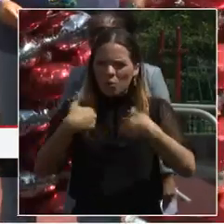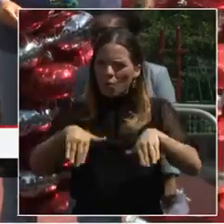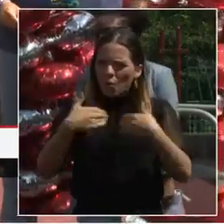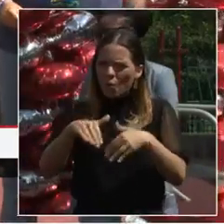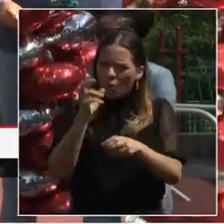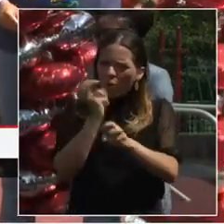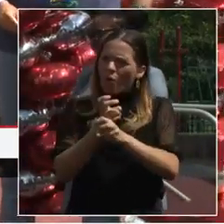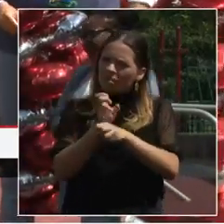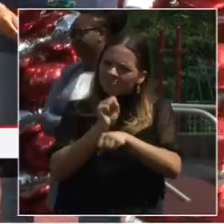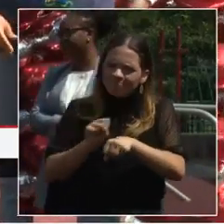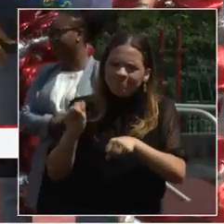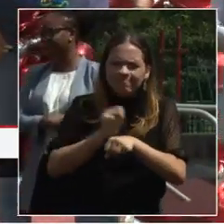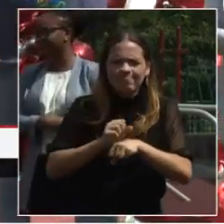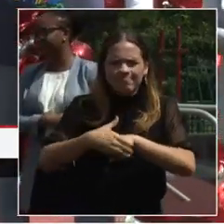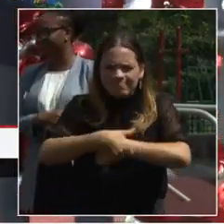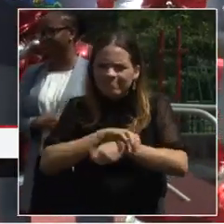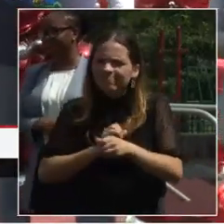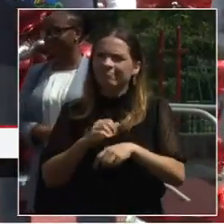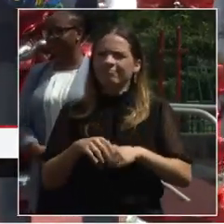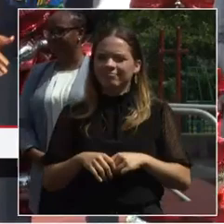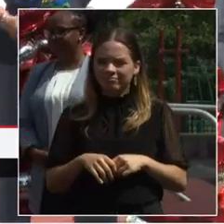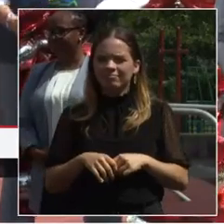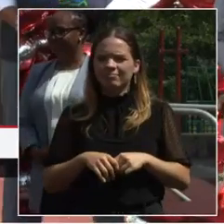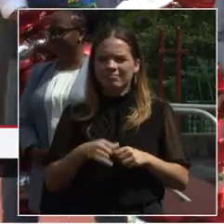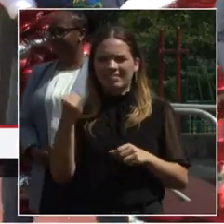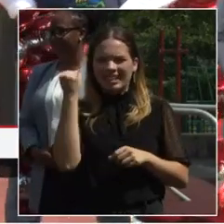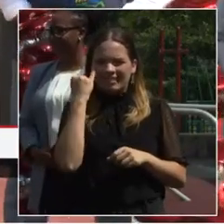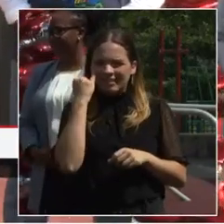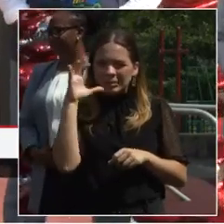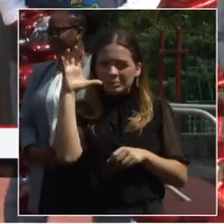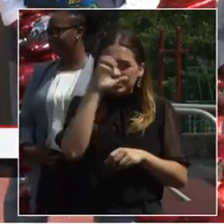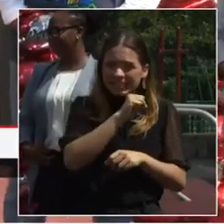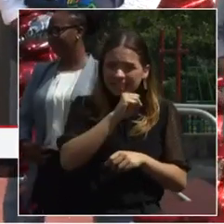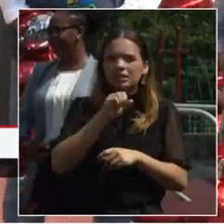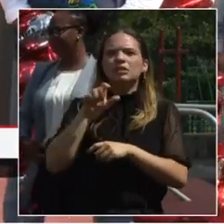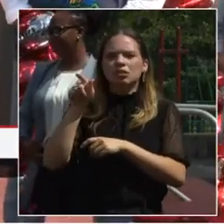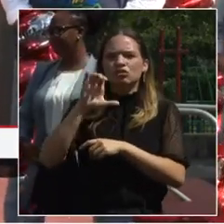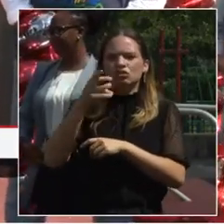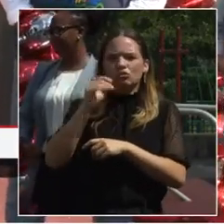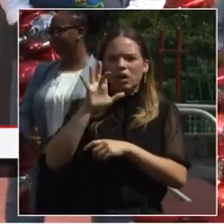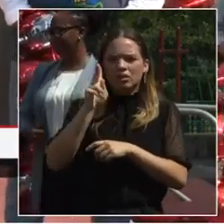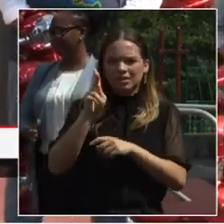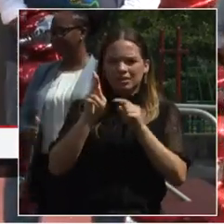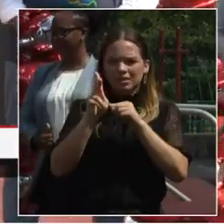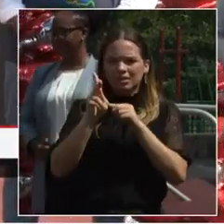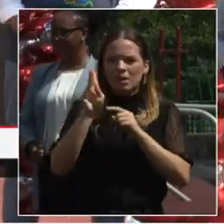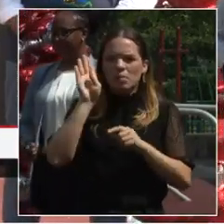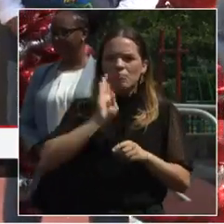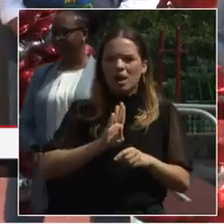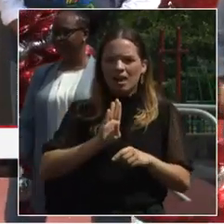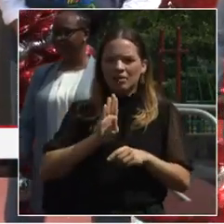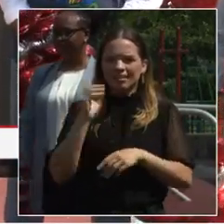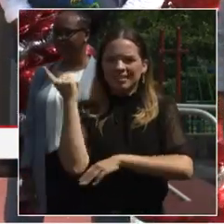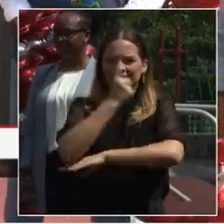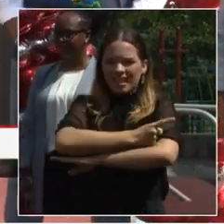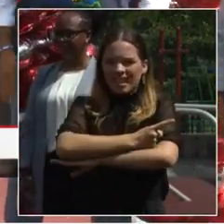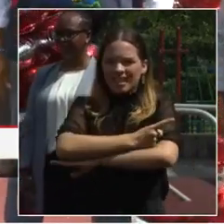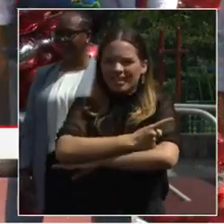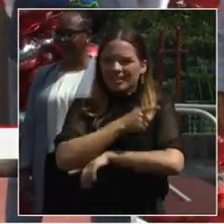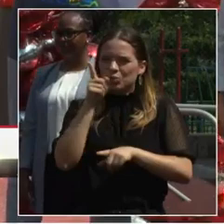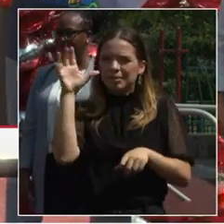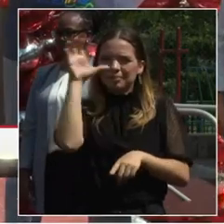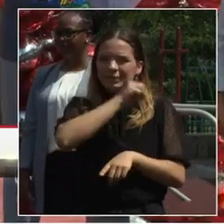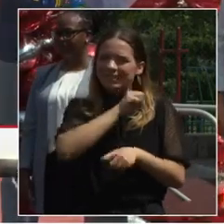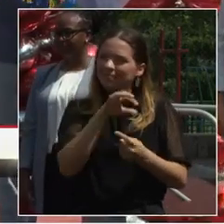you. If y'all missed Chuck Brown Day a few weeks ago, you missed something special. I think that was one of the highest turnouts that we've had at Chuck Brown